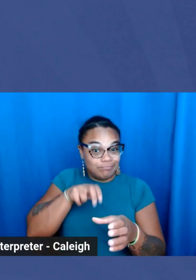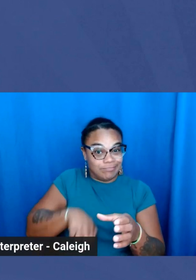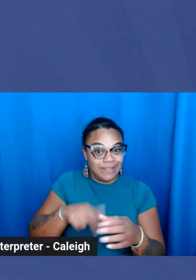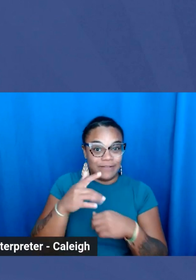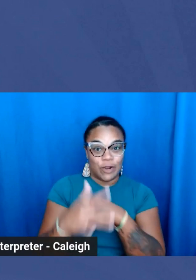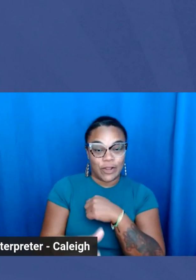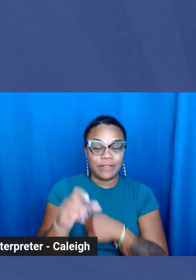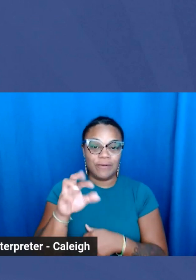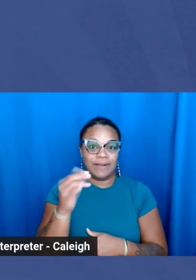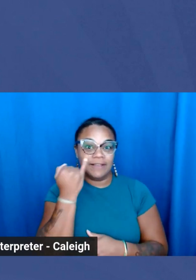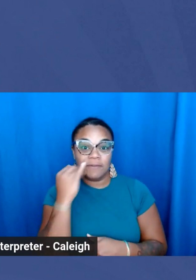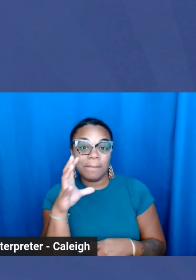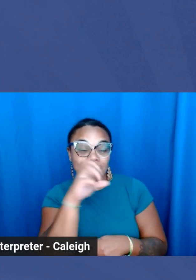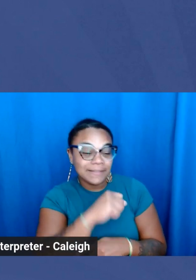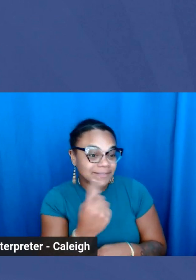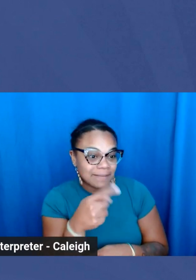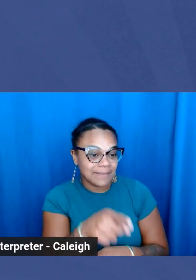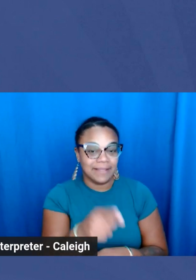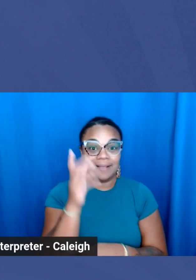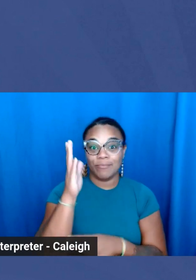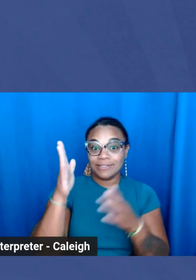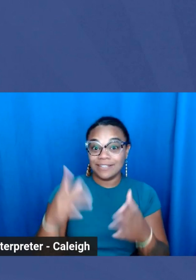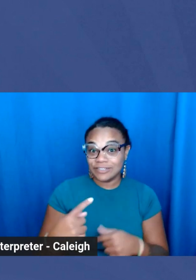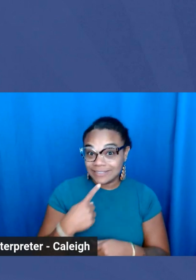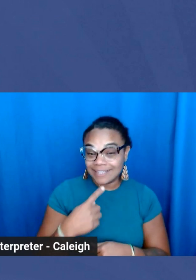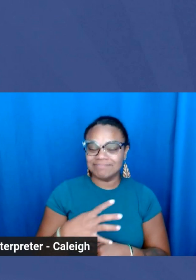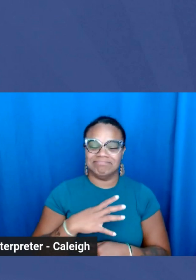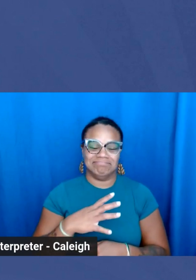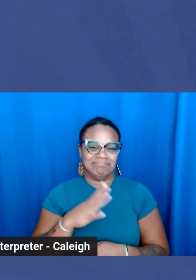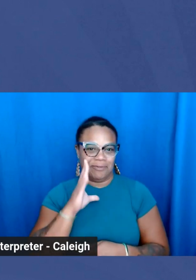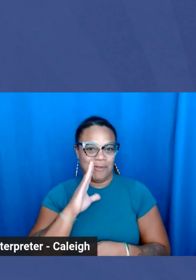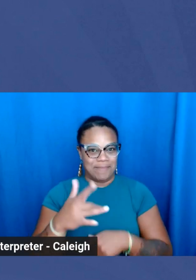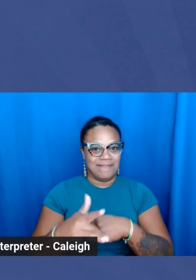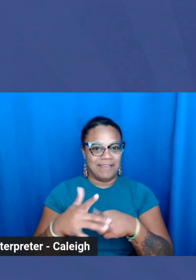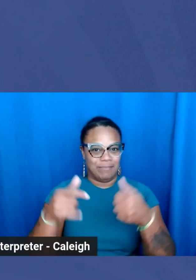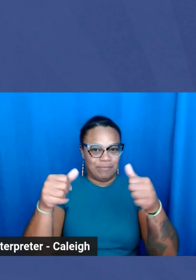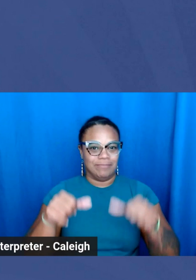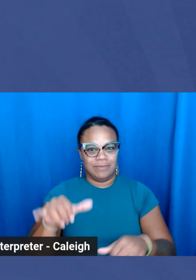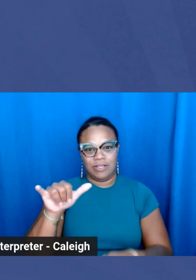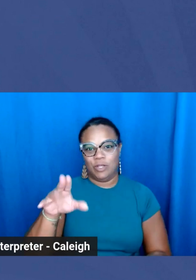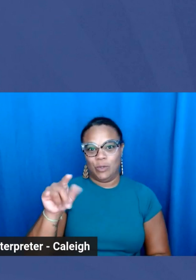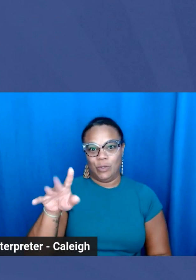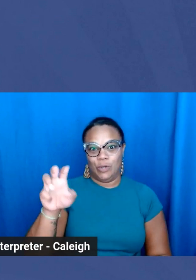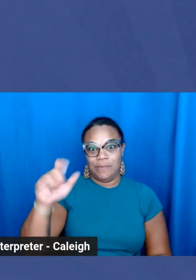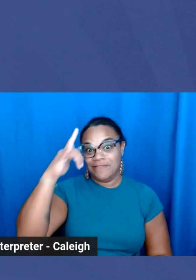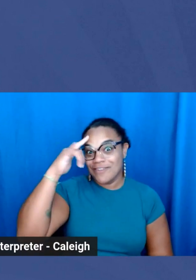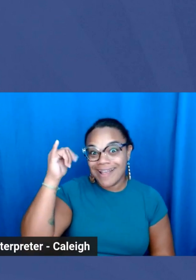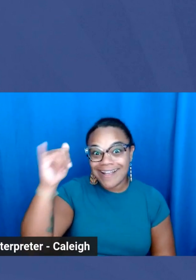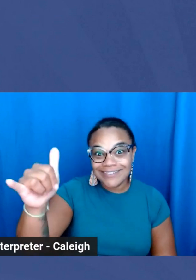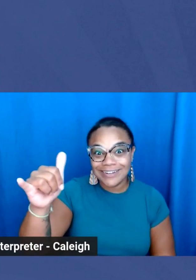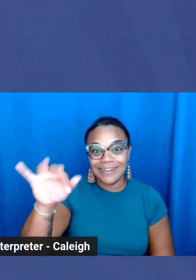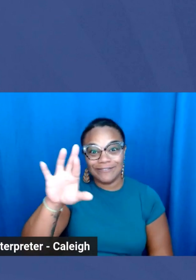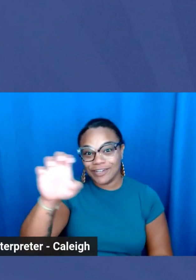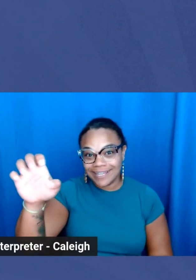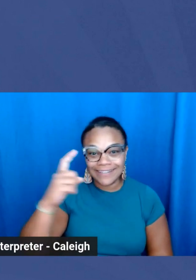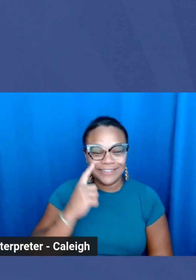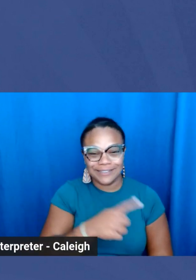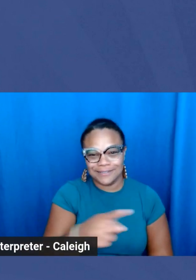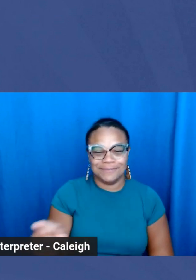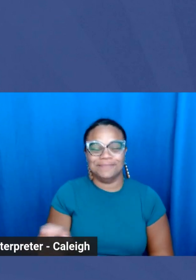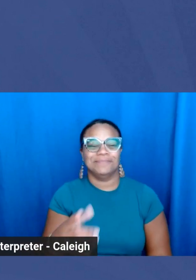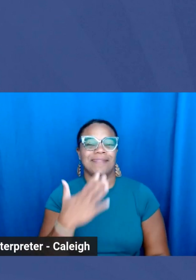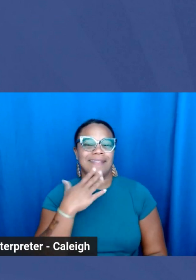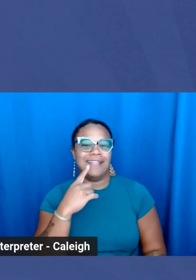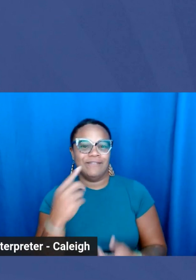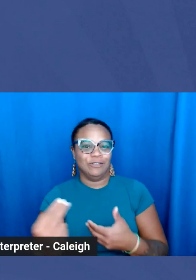missed something one of our fabulous presenters said. It will be available on YouTube forever, free of cost. So thanks so much for joining